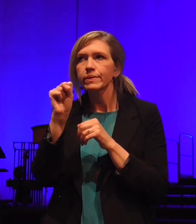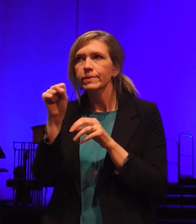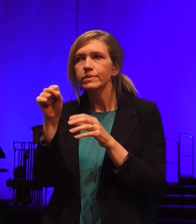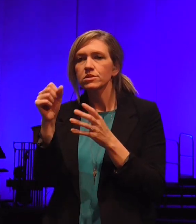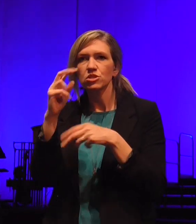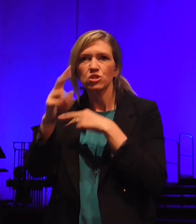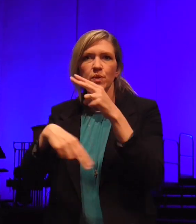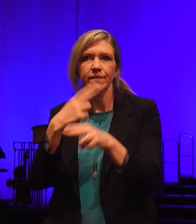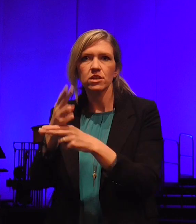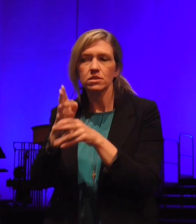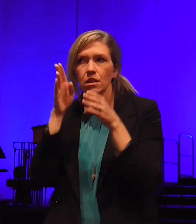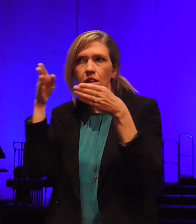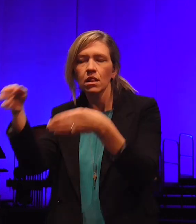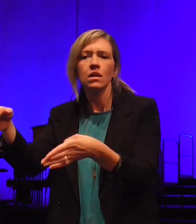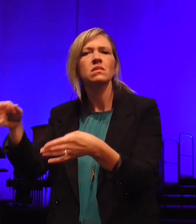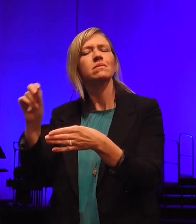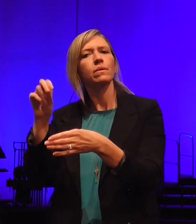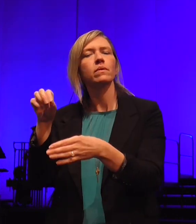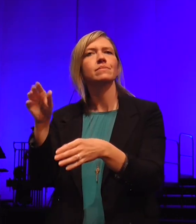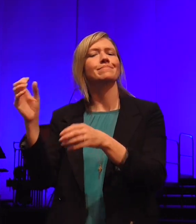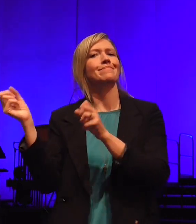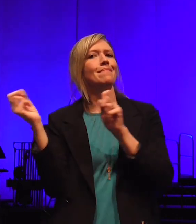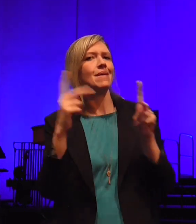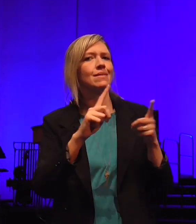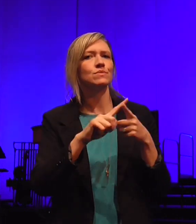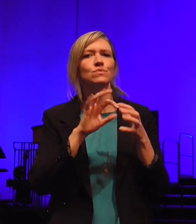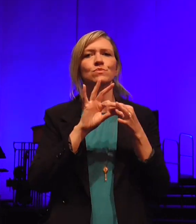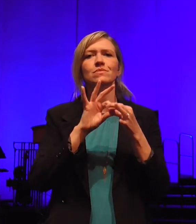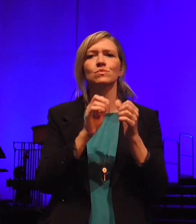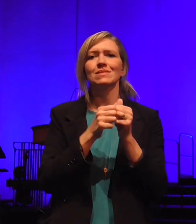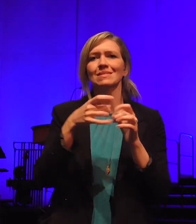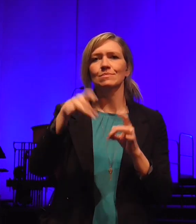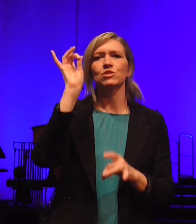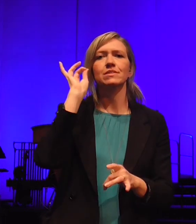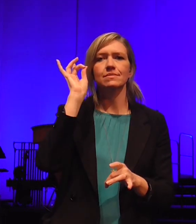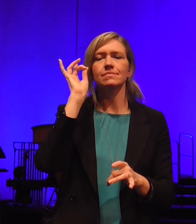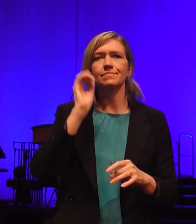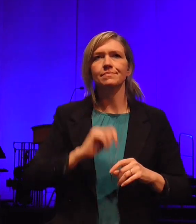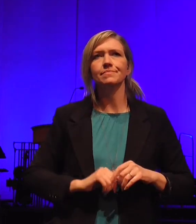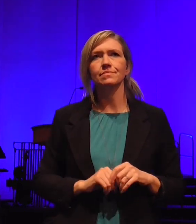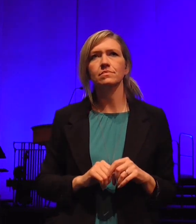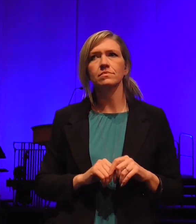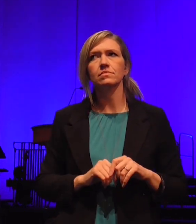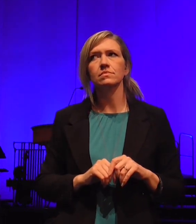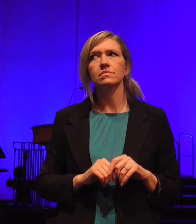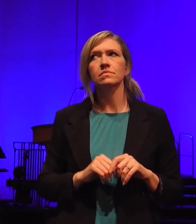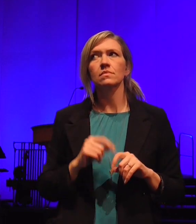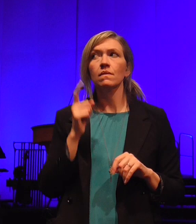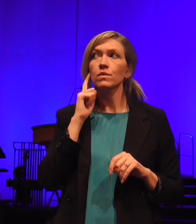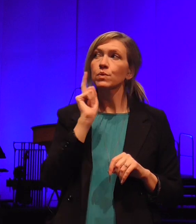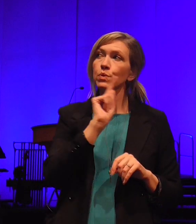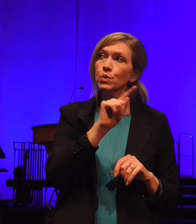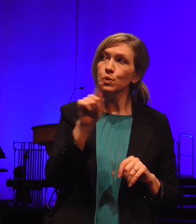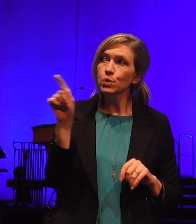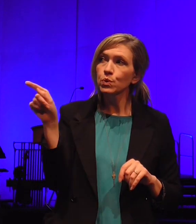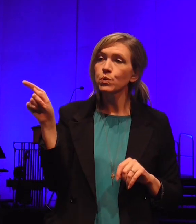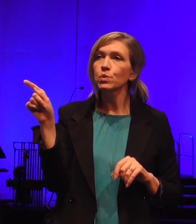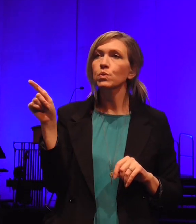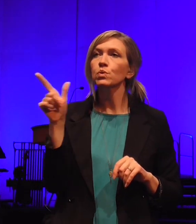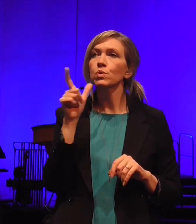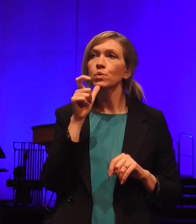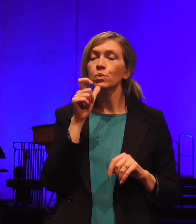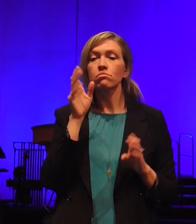back daily to that sense of relationship with Spirit. Now, for those of you who are